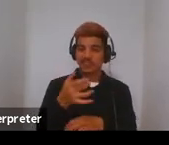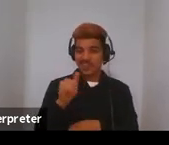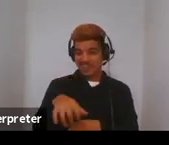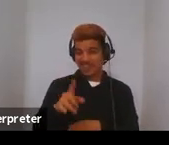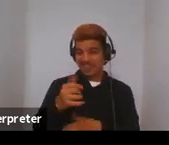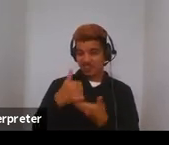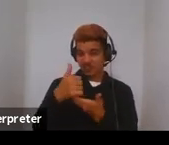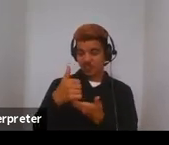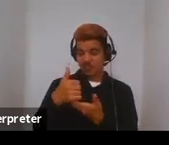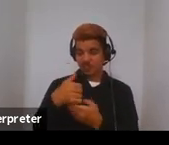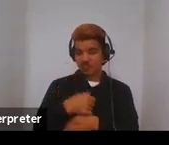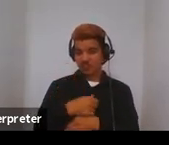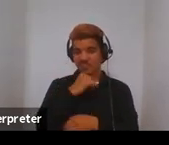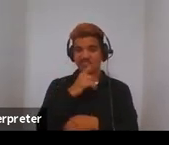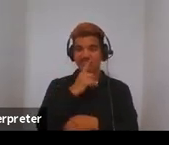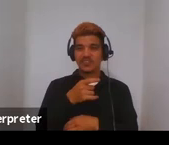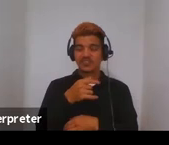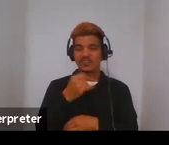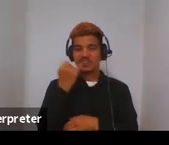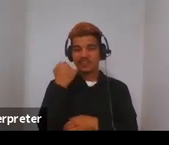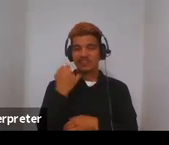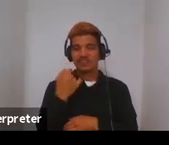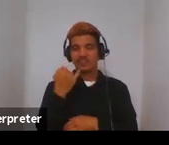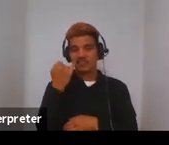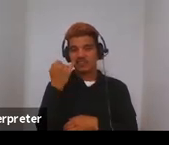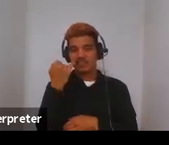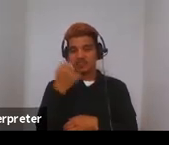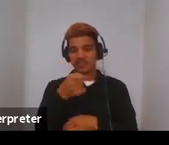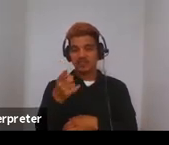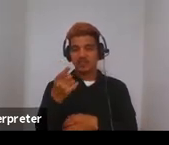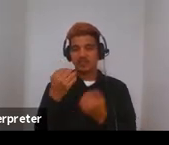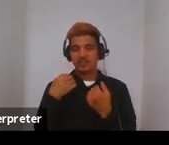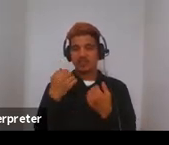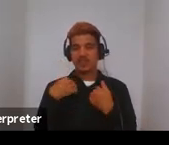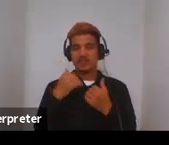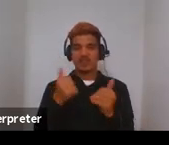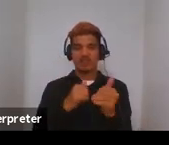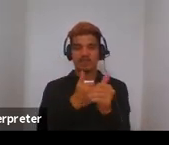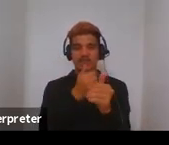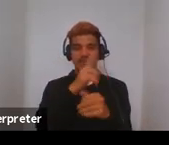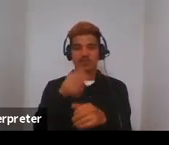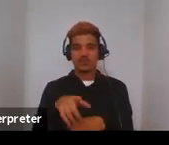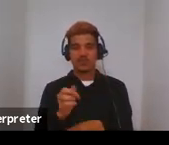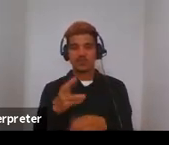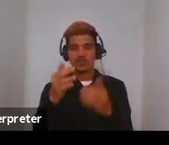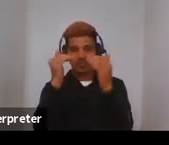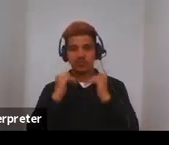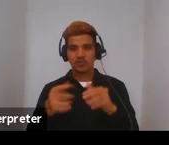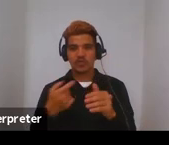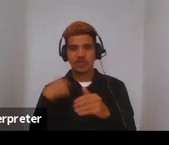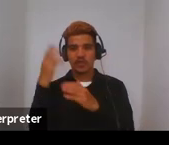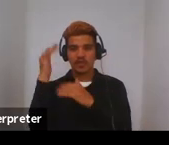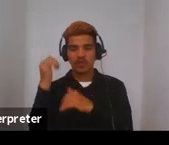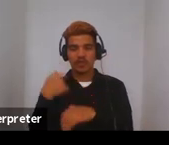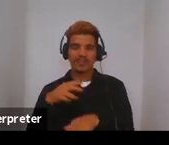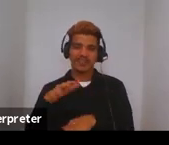Does that help? I'm not sure if anyone wants to ask a follow-up or go further. I hope I'm